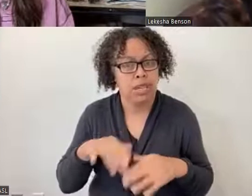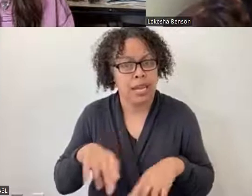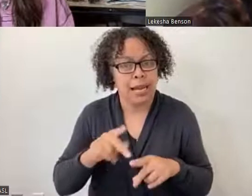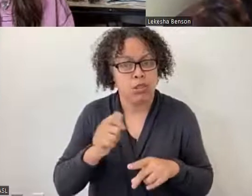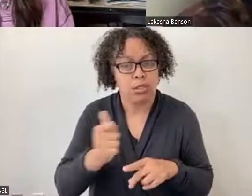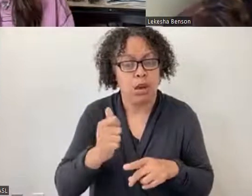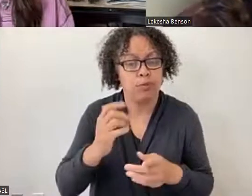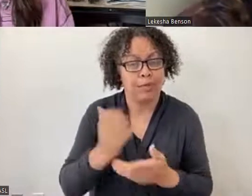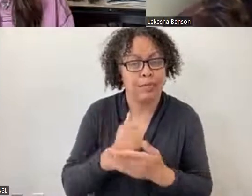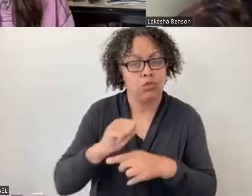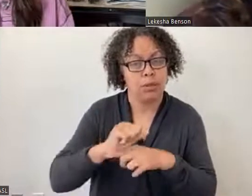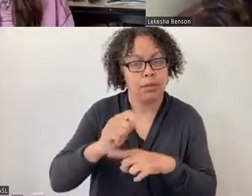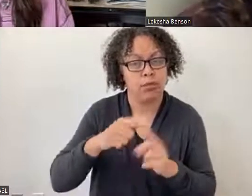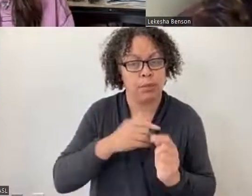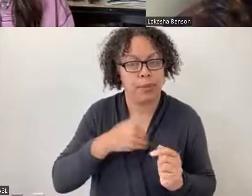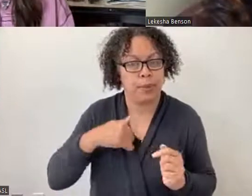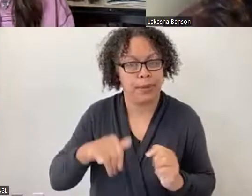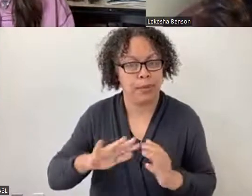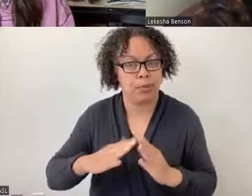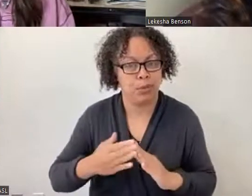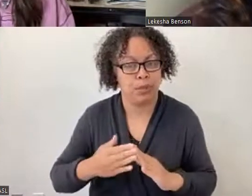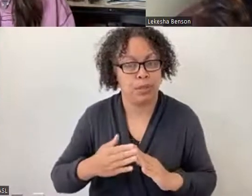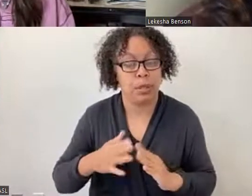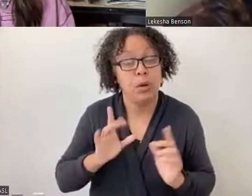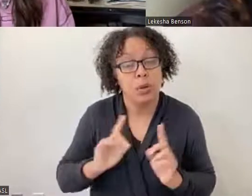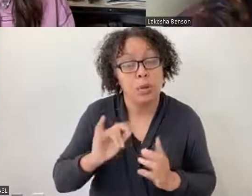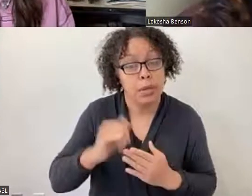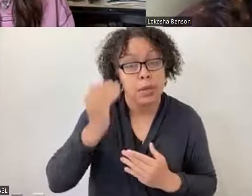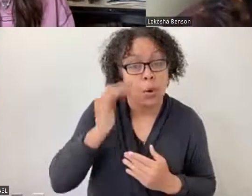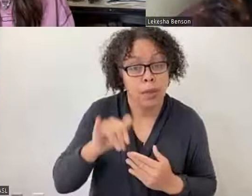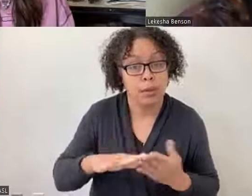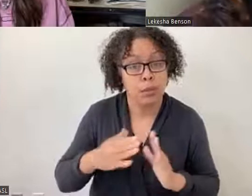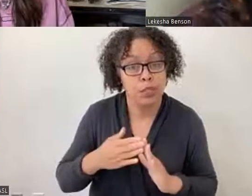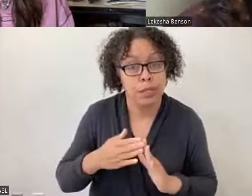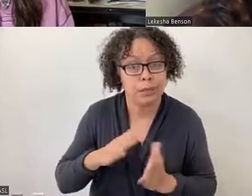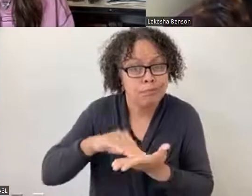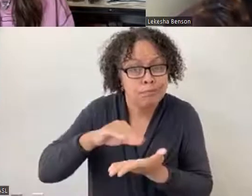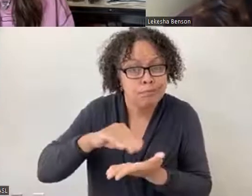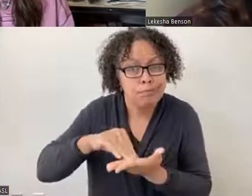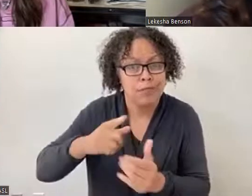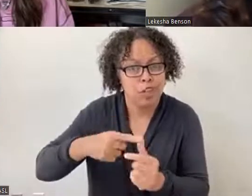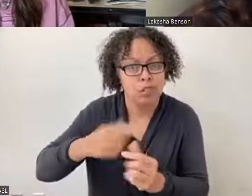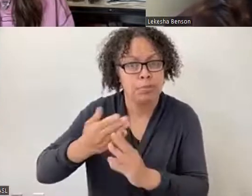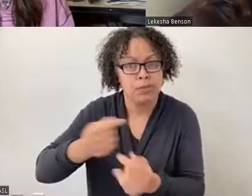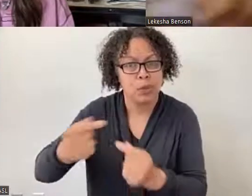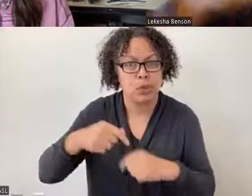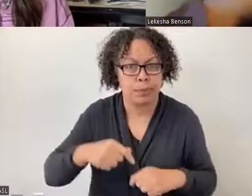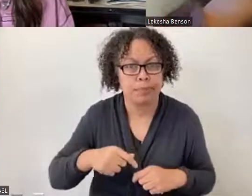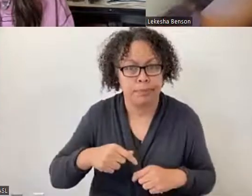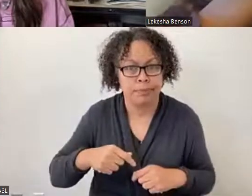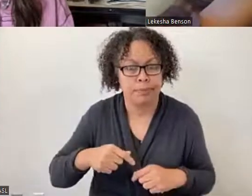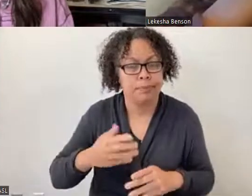of that community or people that are familiar with that community before you even step in there and